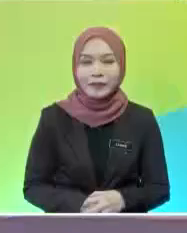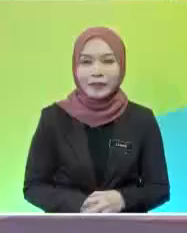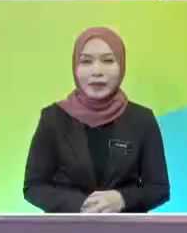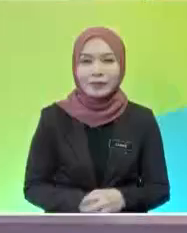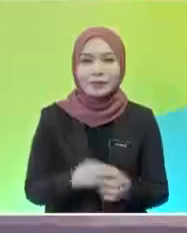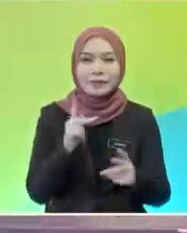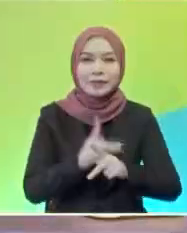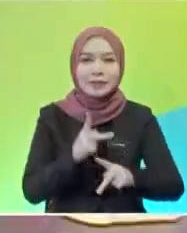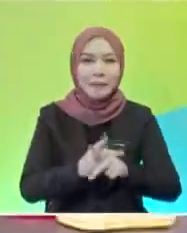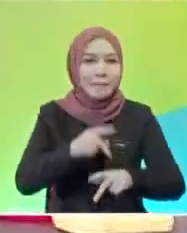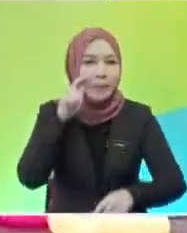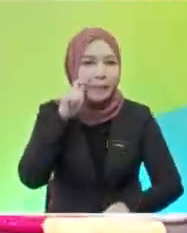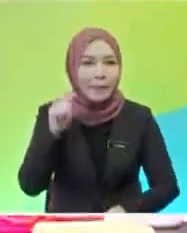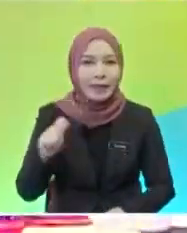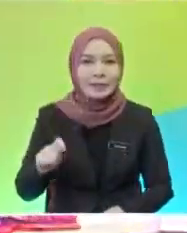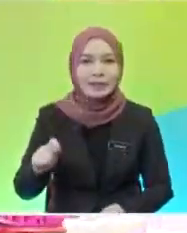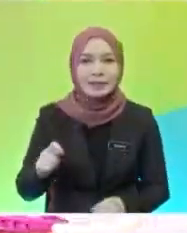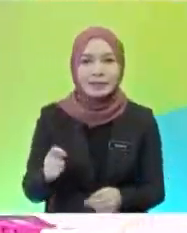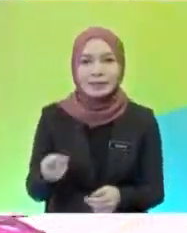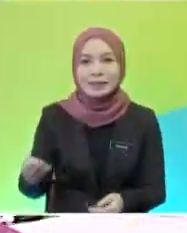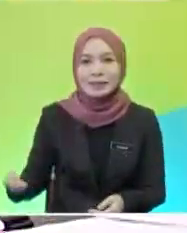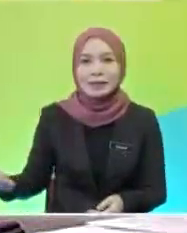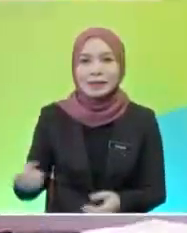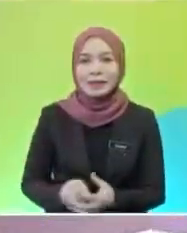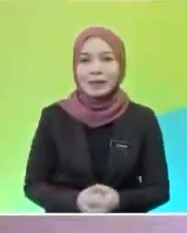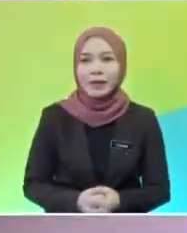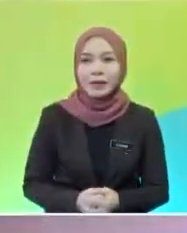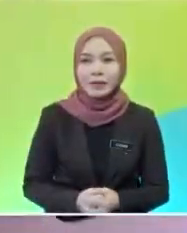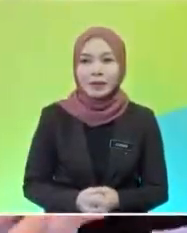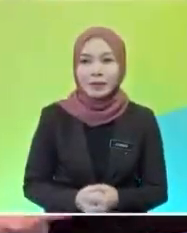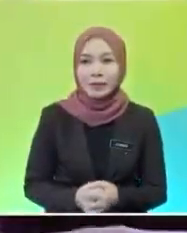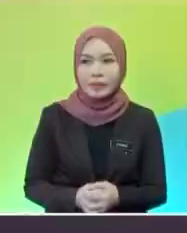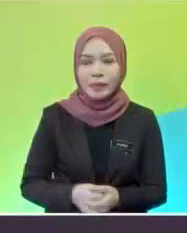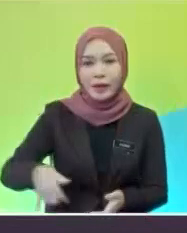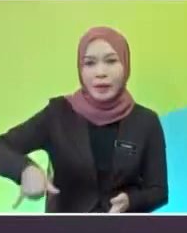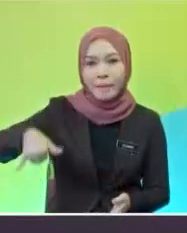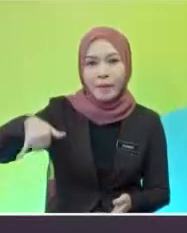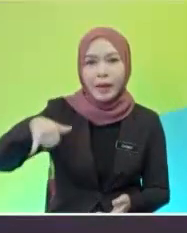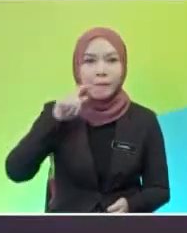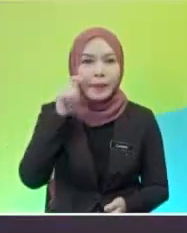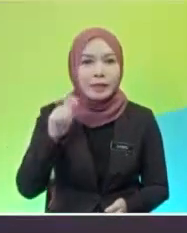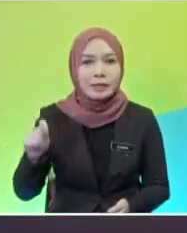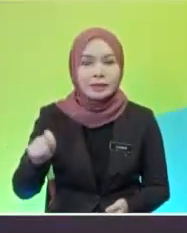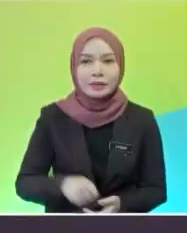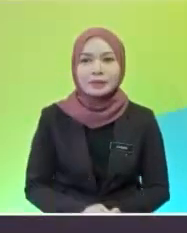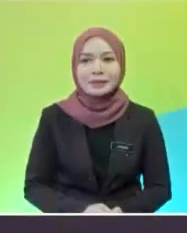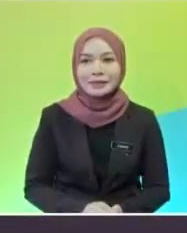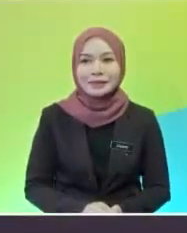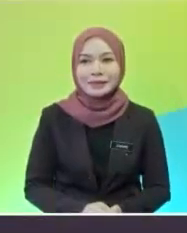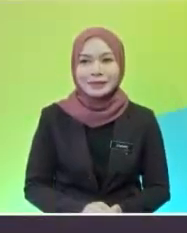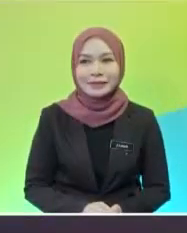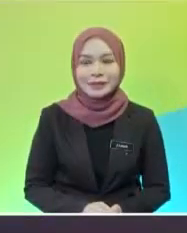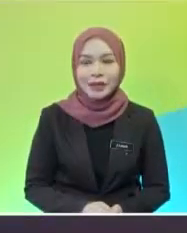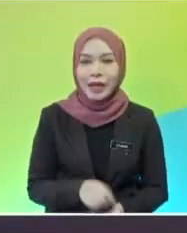case. It is in a rectangle shape, right? Okay, so okay, anything on the table that is rectangle? I see a chocolate